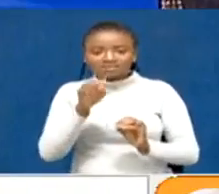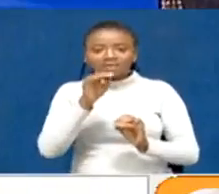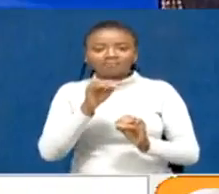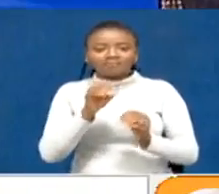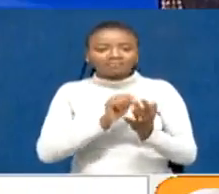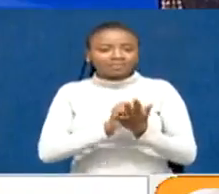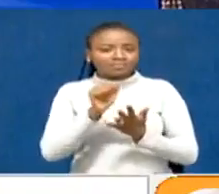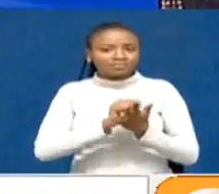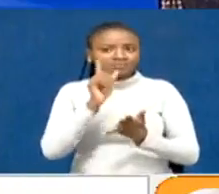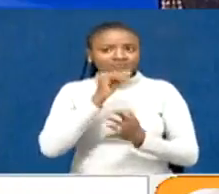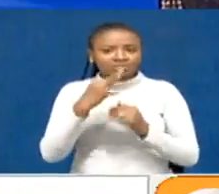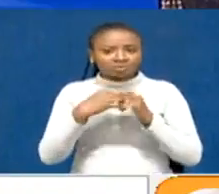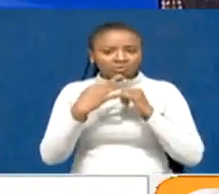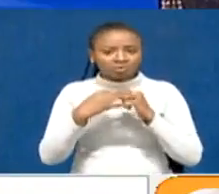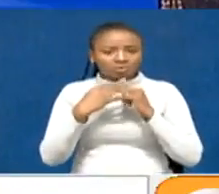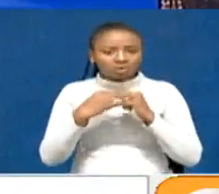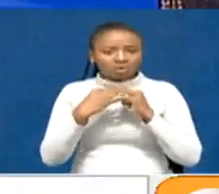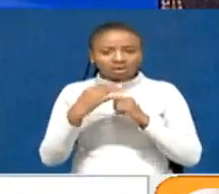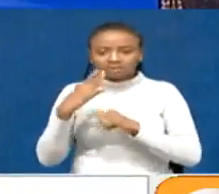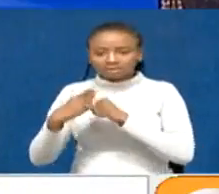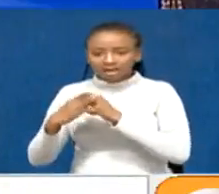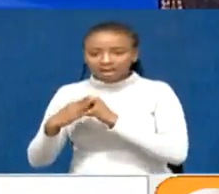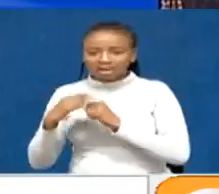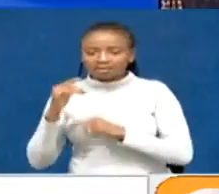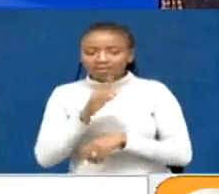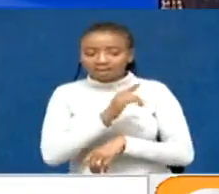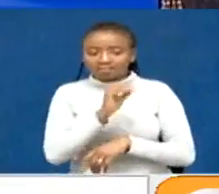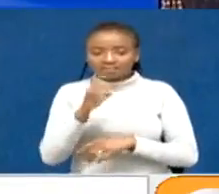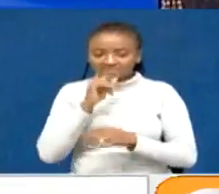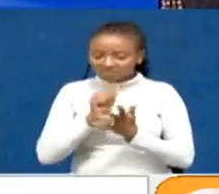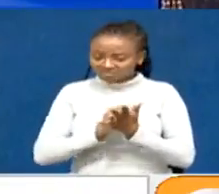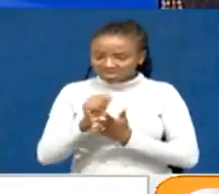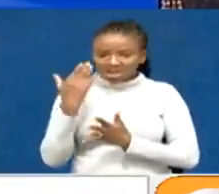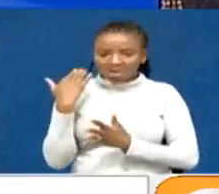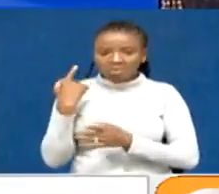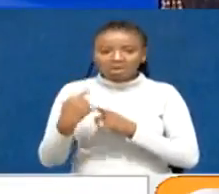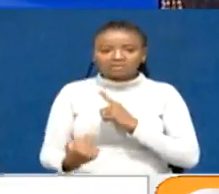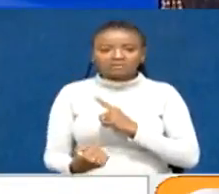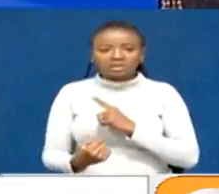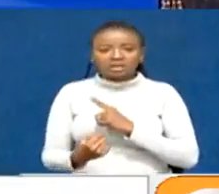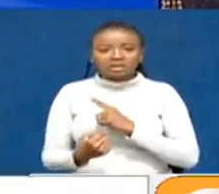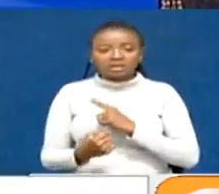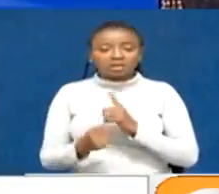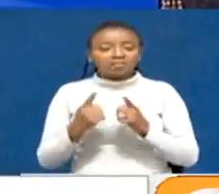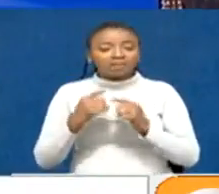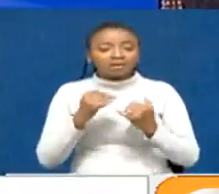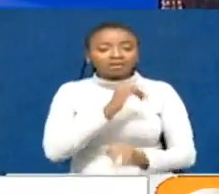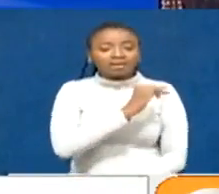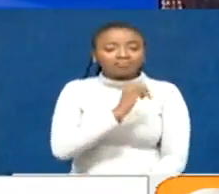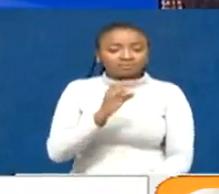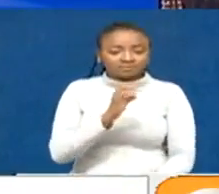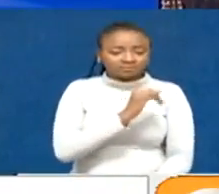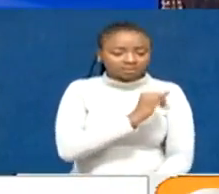9th Gazette notice by the IEBC, setting the rules for contributions and campaign spending, forcing IEBC